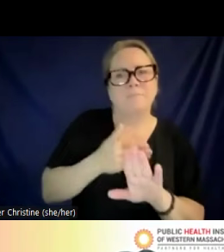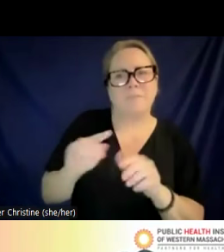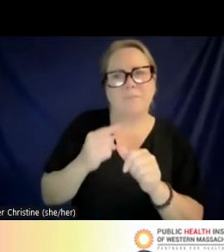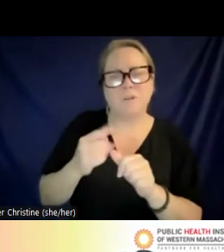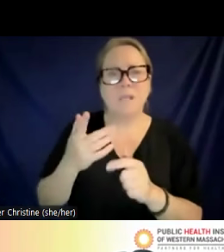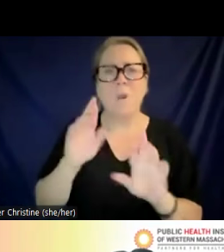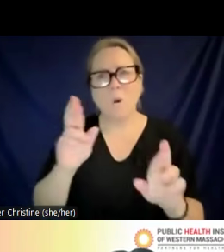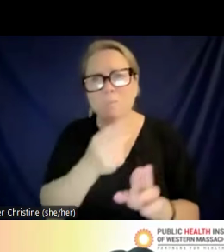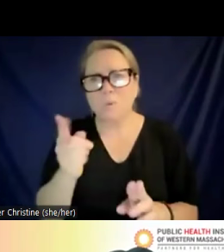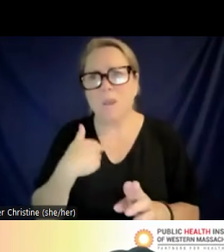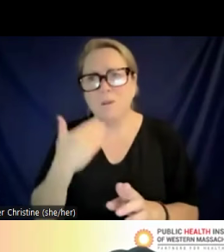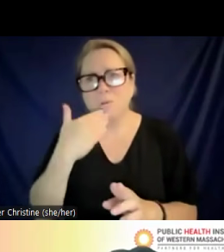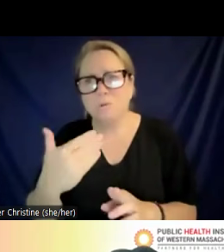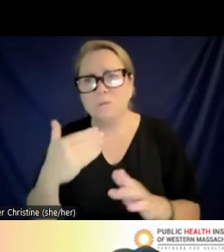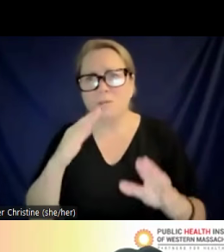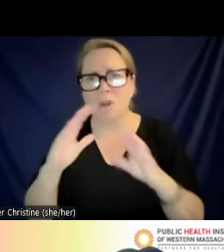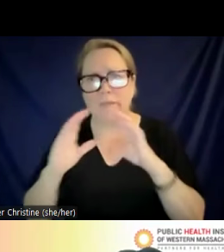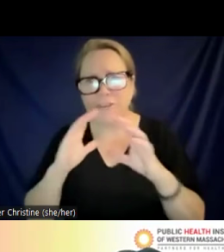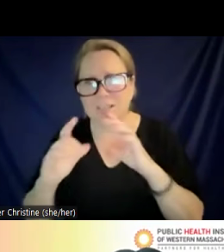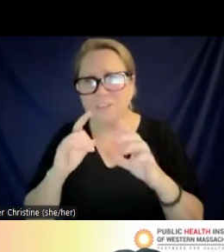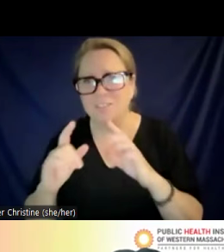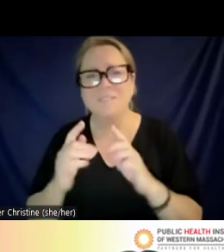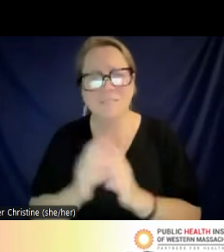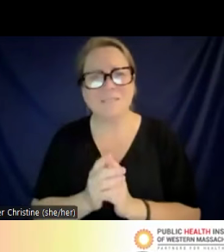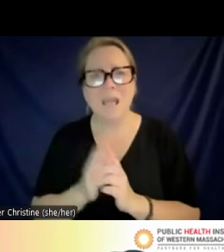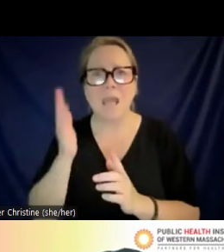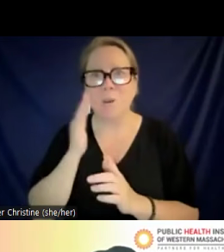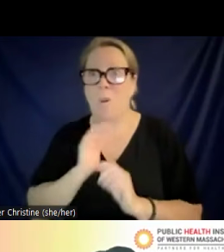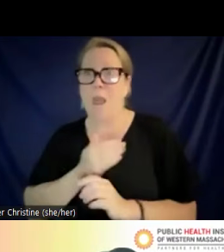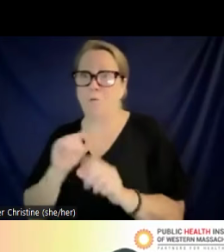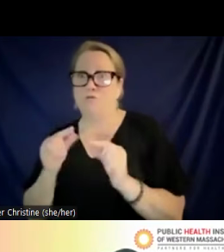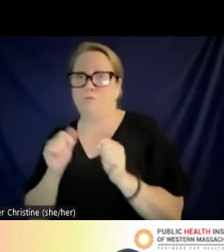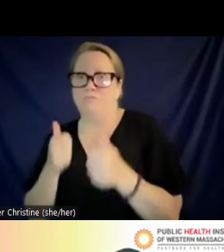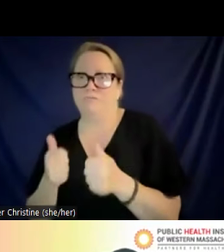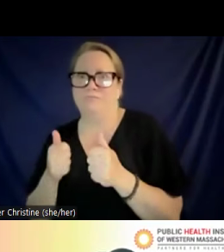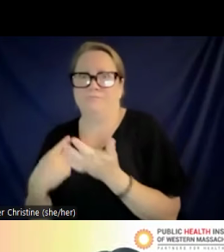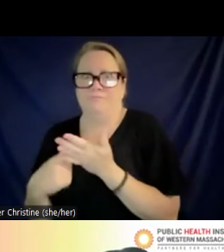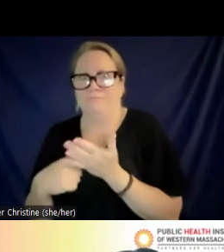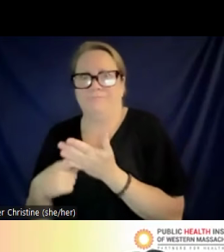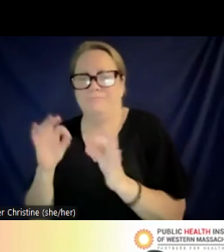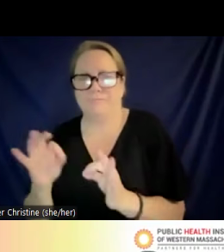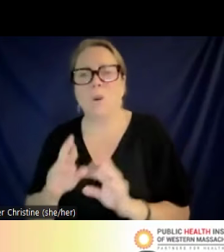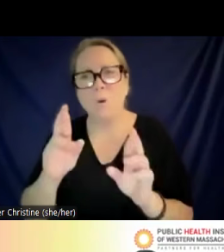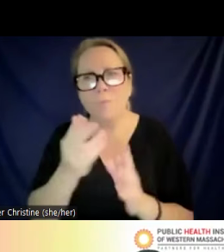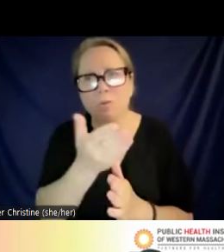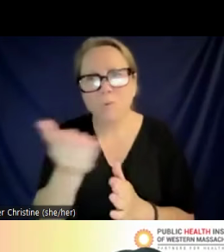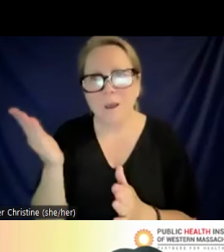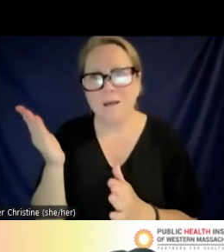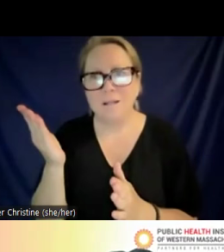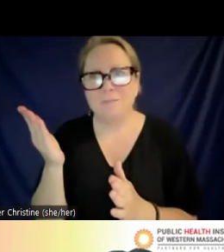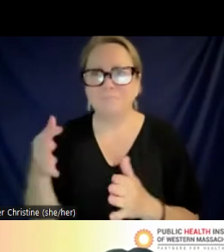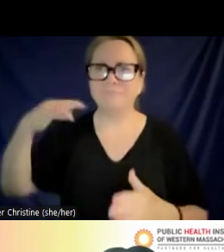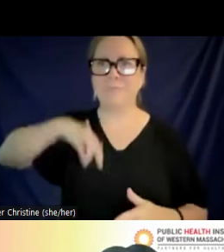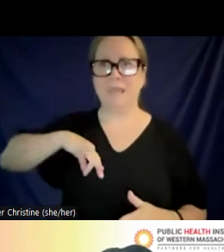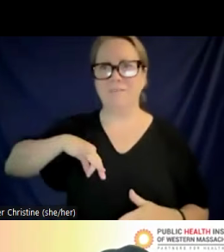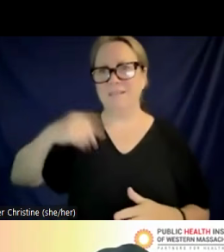had some great conversation in the breakouts. I know our group did. And I hope that you all took something away